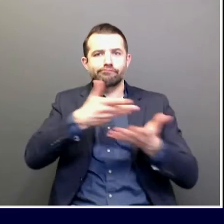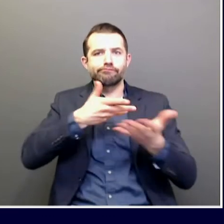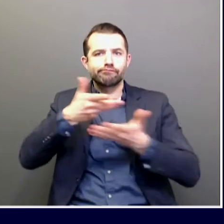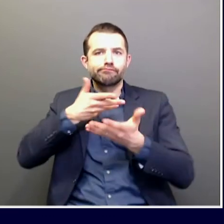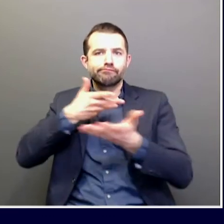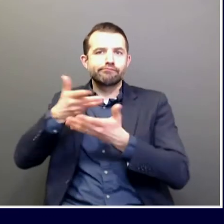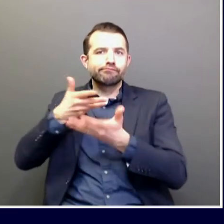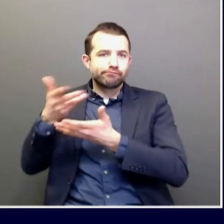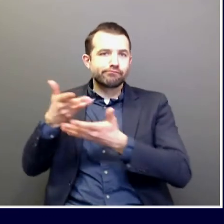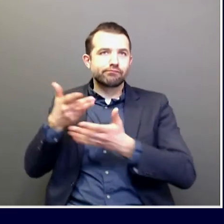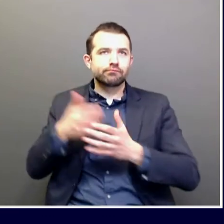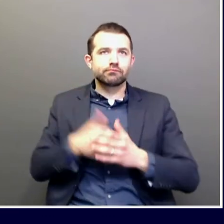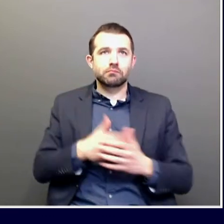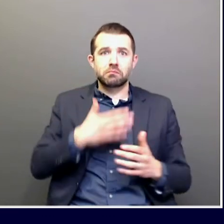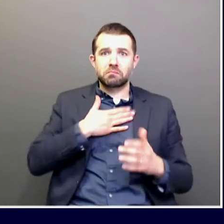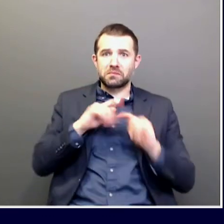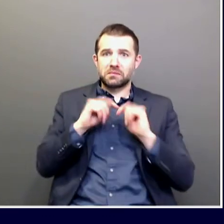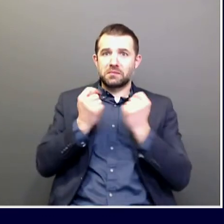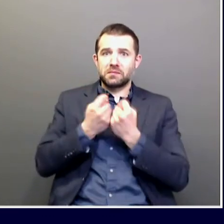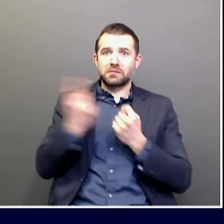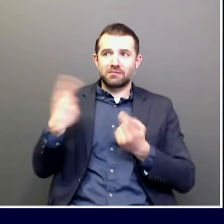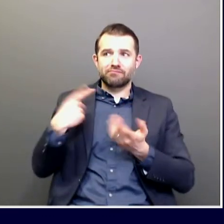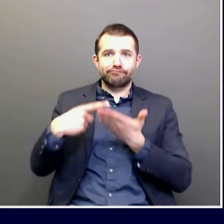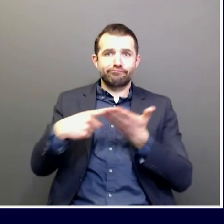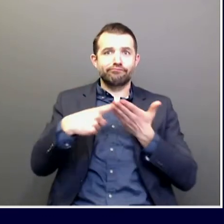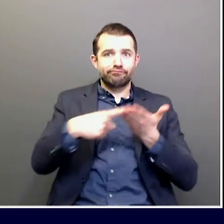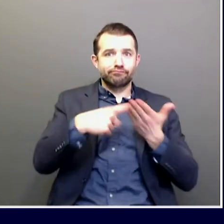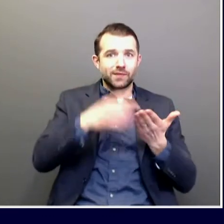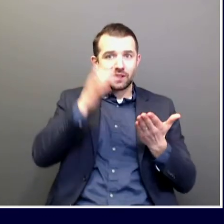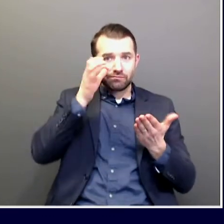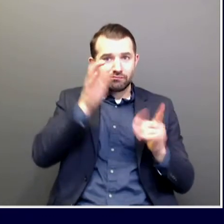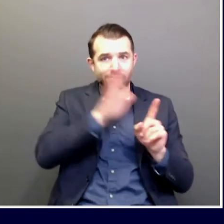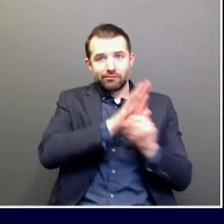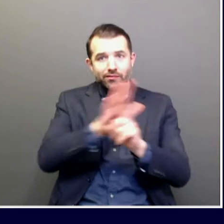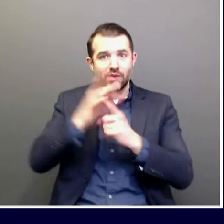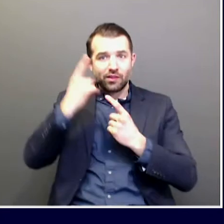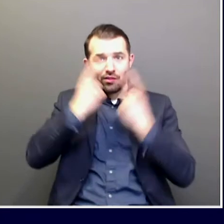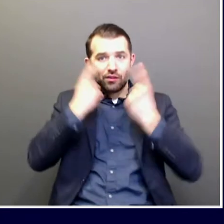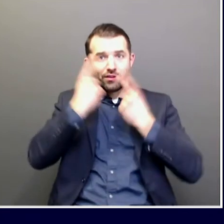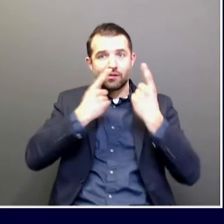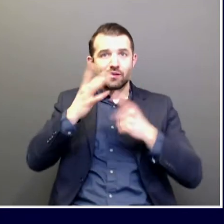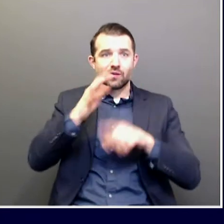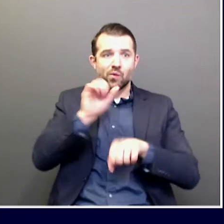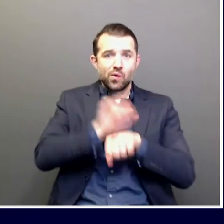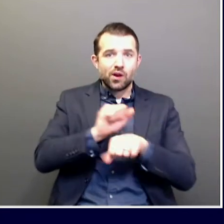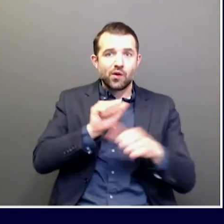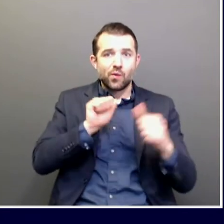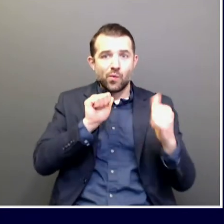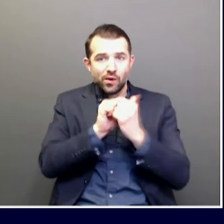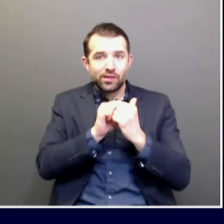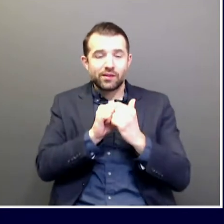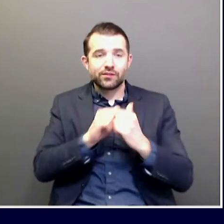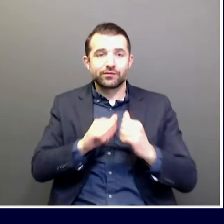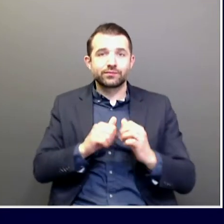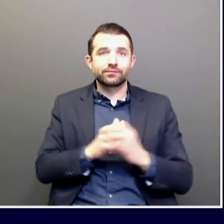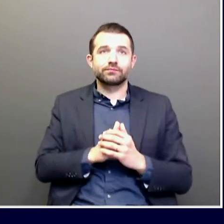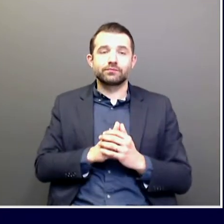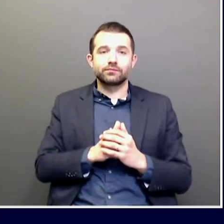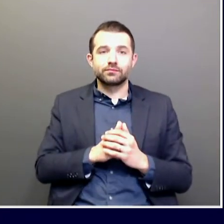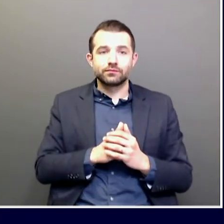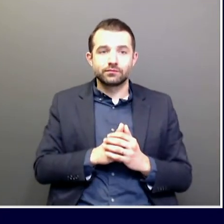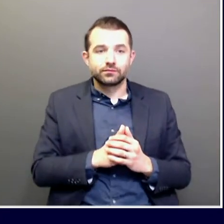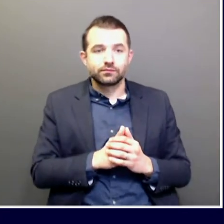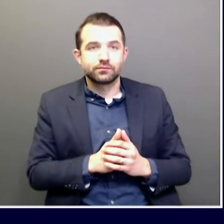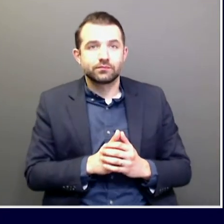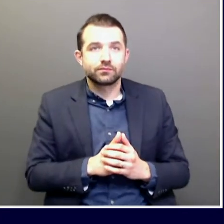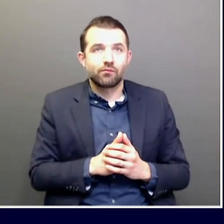is we all know that things are thankfully improving. That's a good thing. We also know that for a lot of folks, they want COVID to be in the rearview